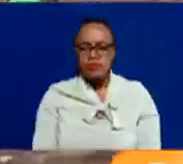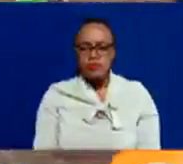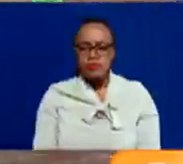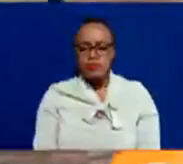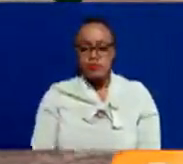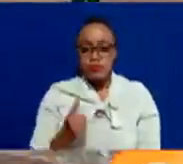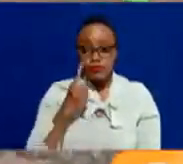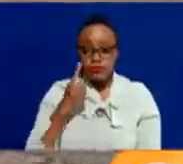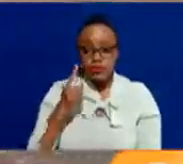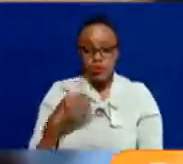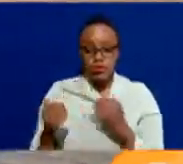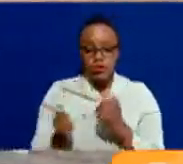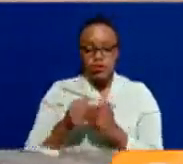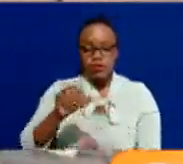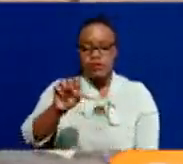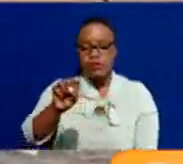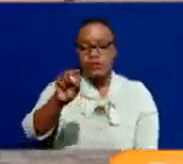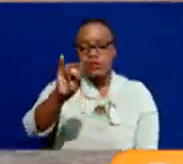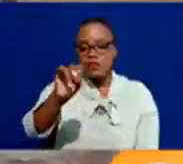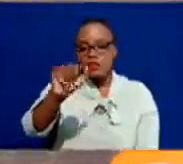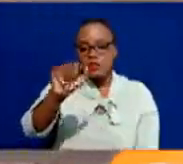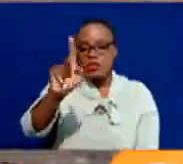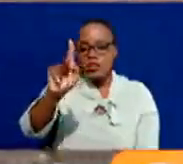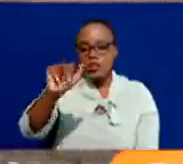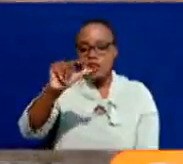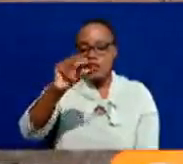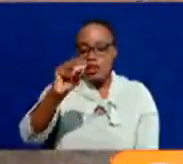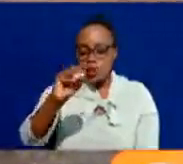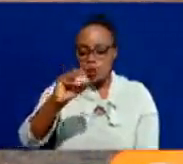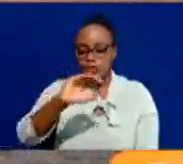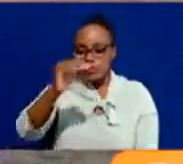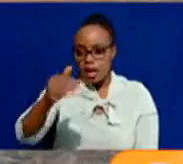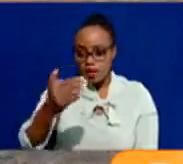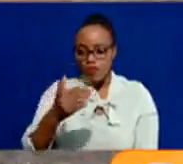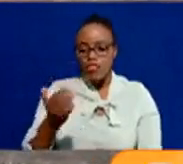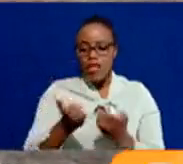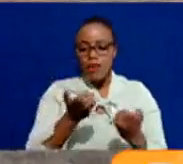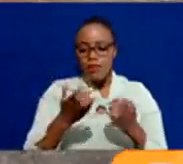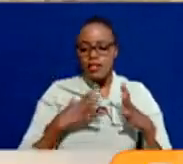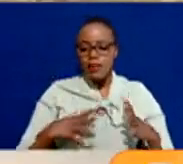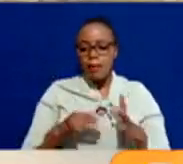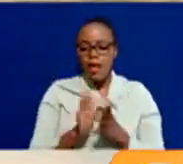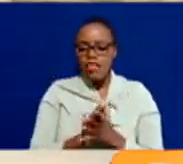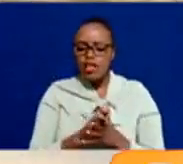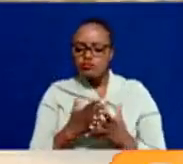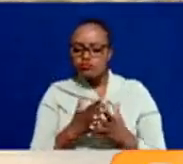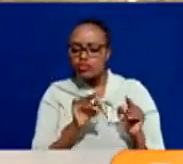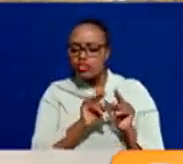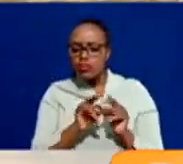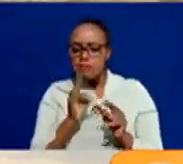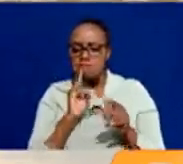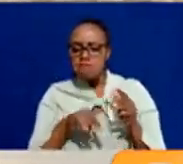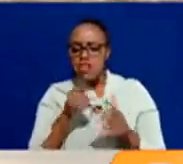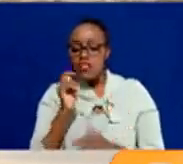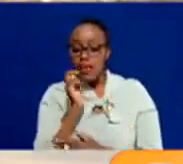These were the scenes at Siakago town on Saturday. Running battles between Miraa traders and locals over claims that the Miraa traders